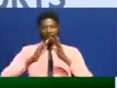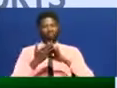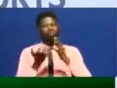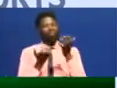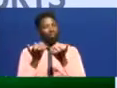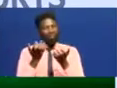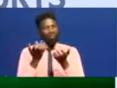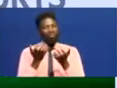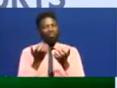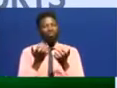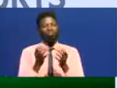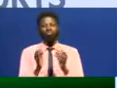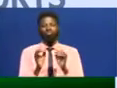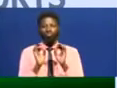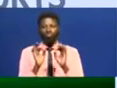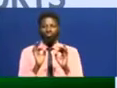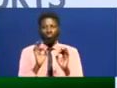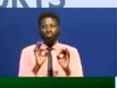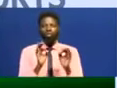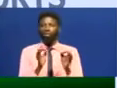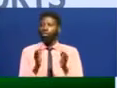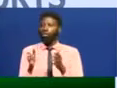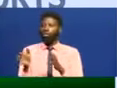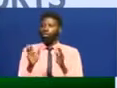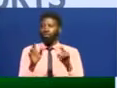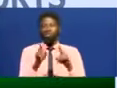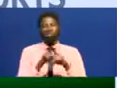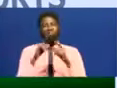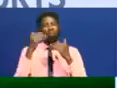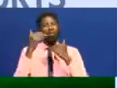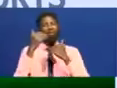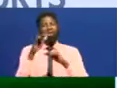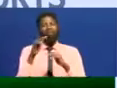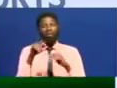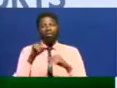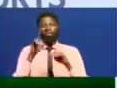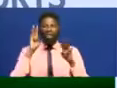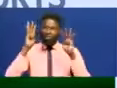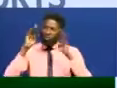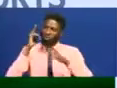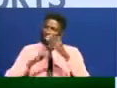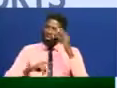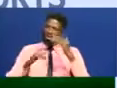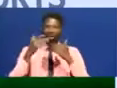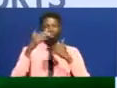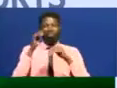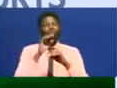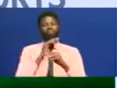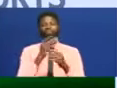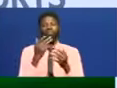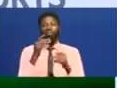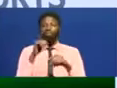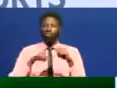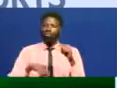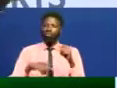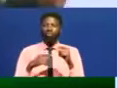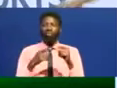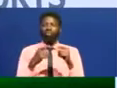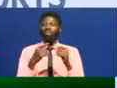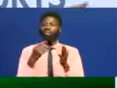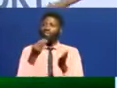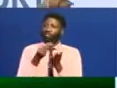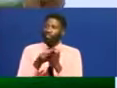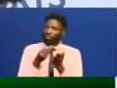is a great opportunity. And there is no limitation on what you can innovate. You can innovate fintech. You can